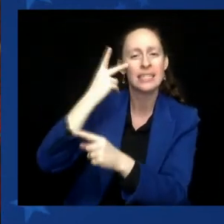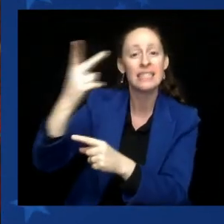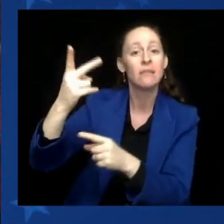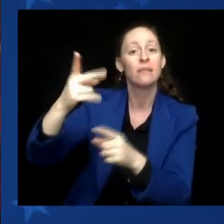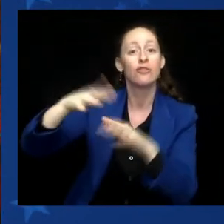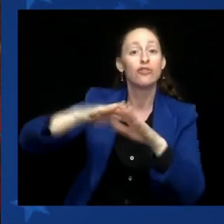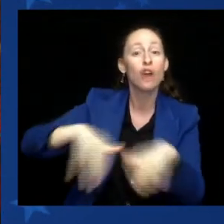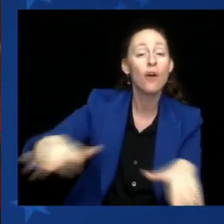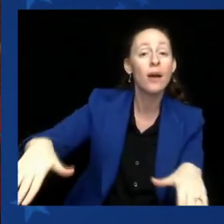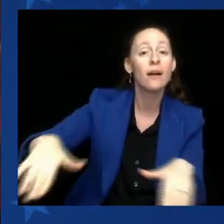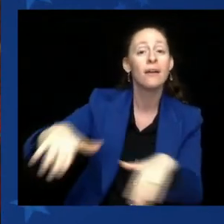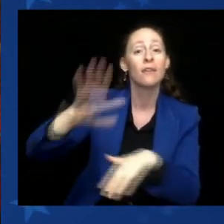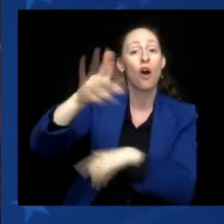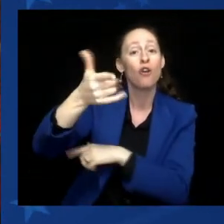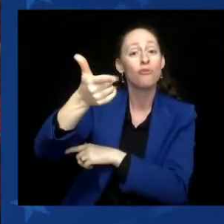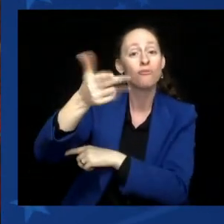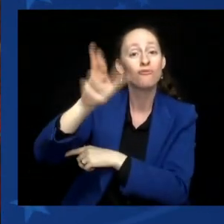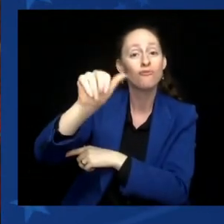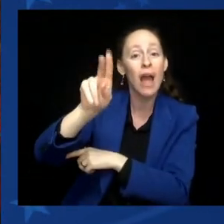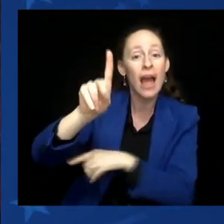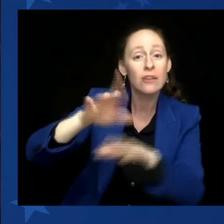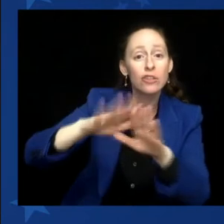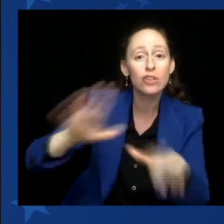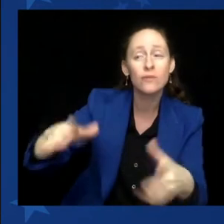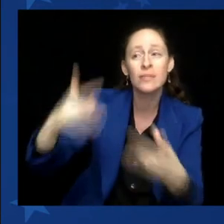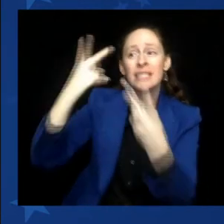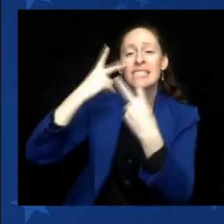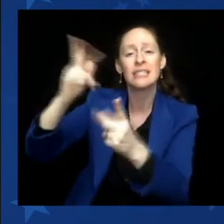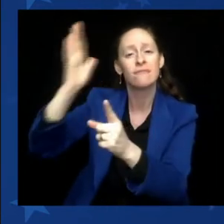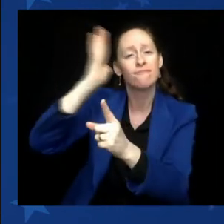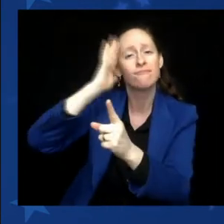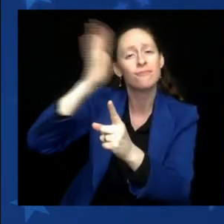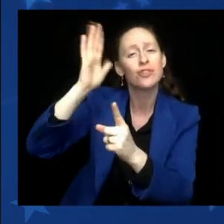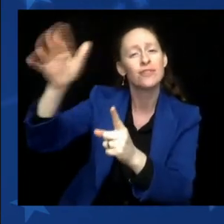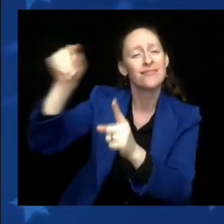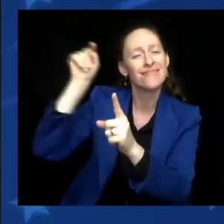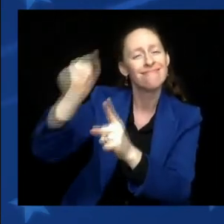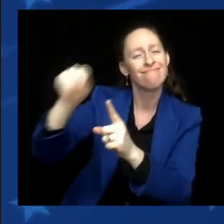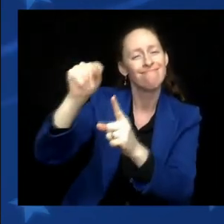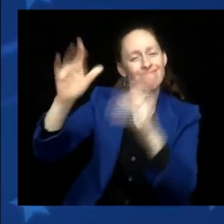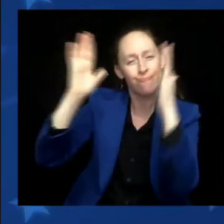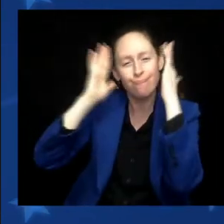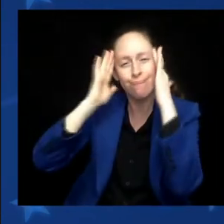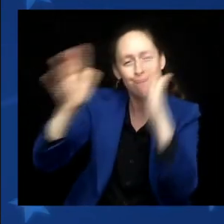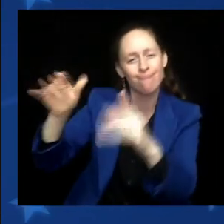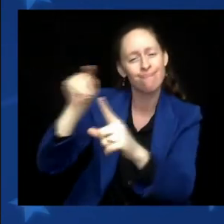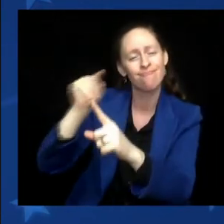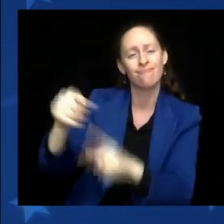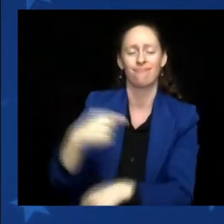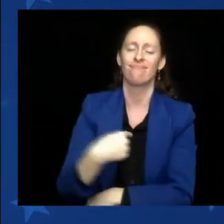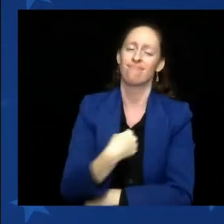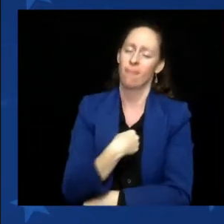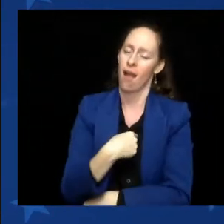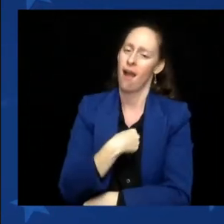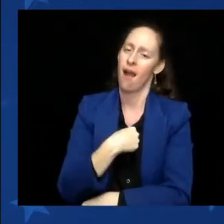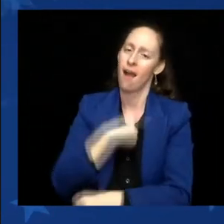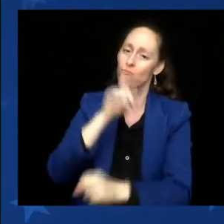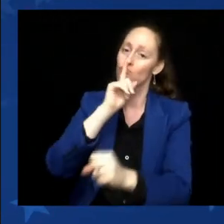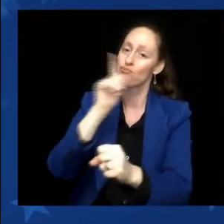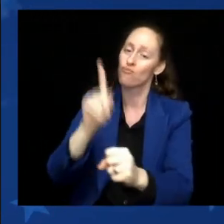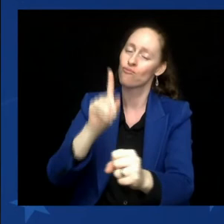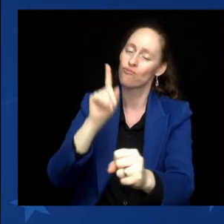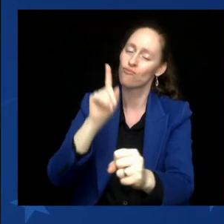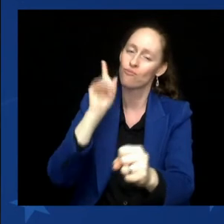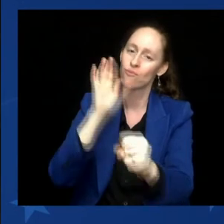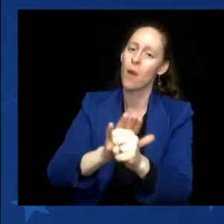all the challenges we face, I give you my word as a Biden, I've never been more optimistic about America's future. Not because of me, but because of who